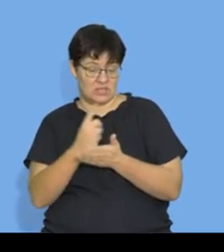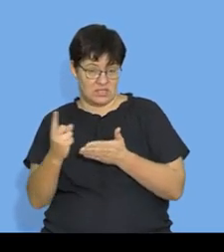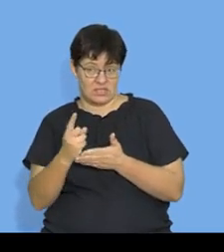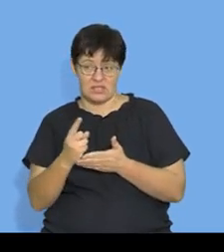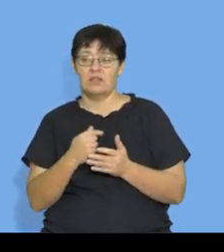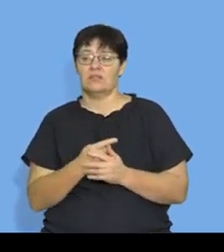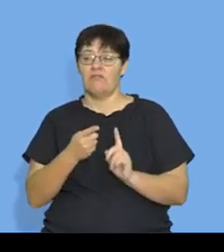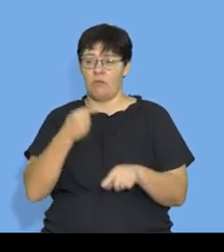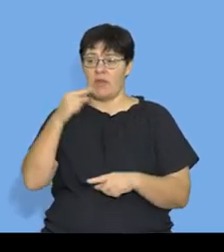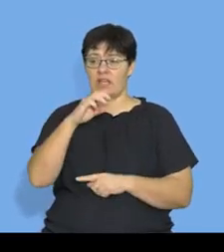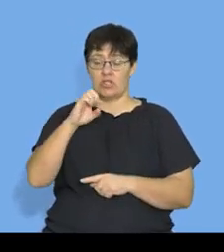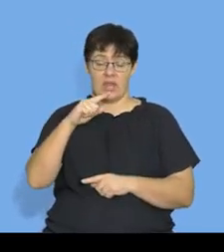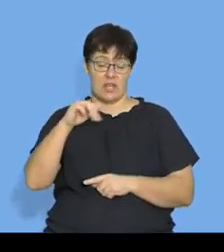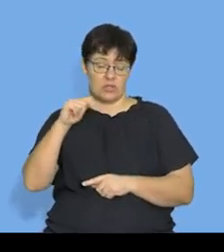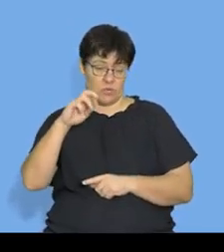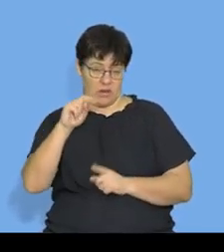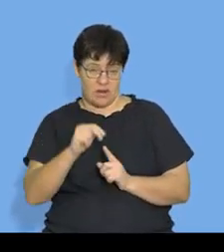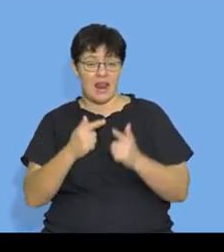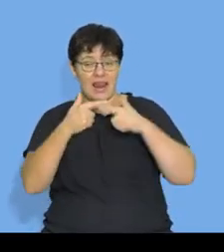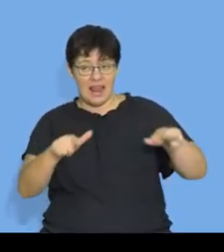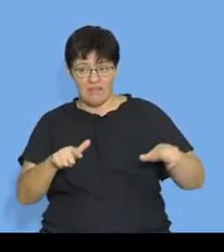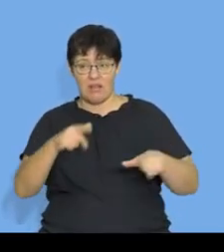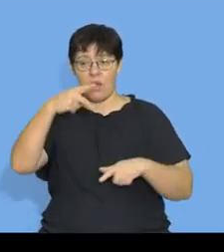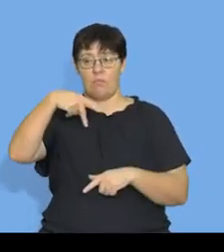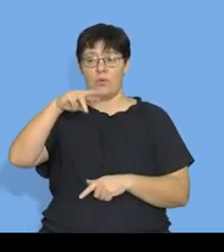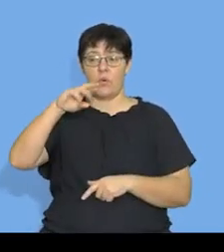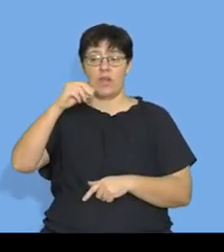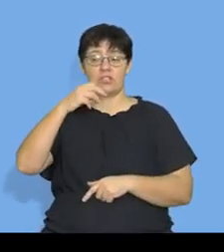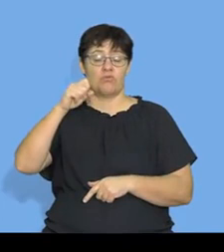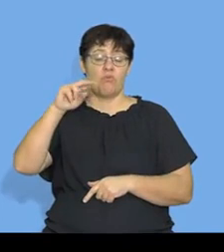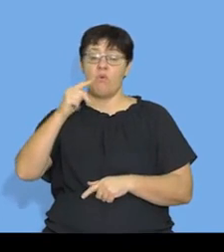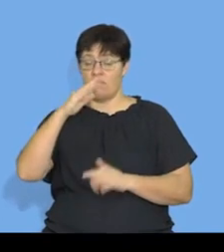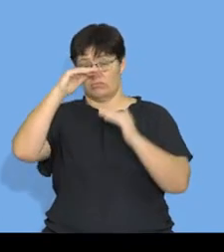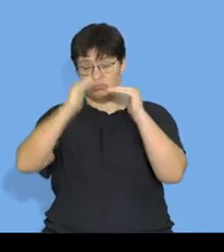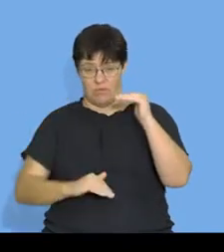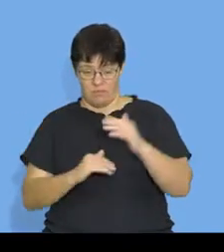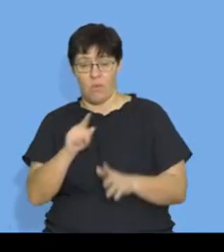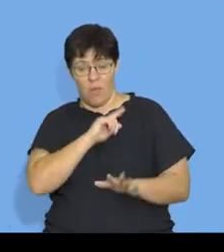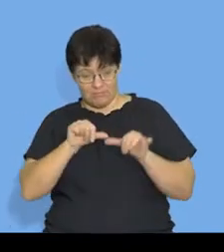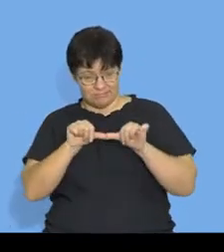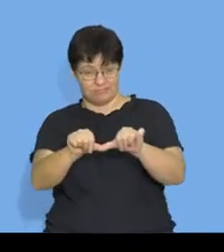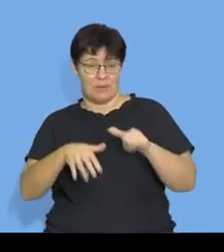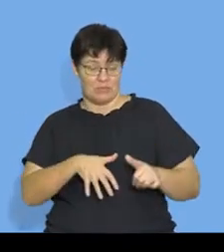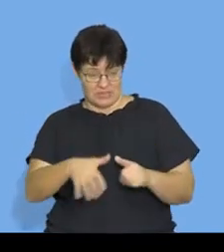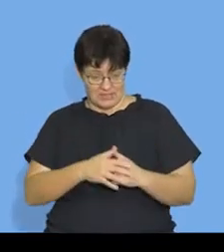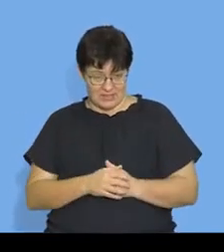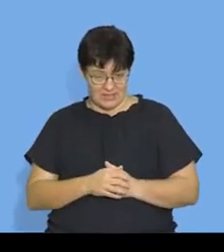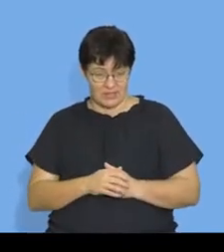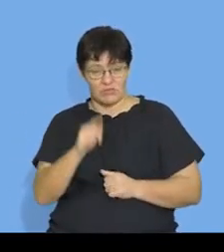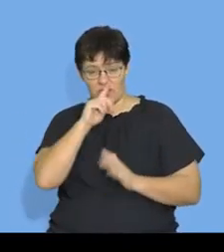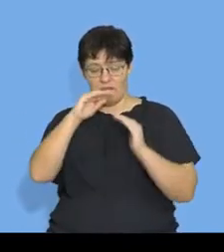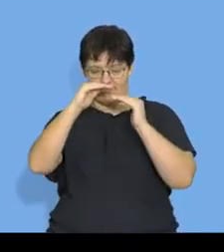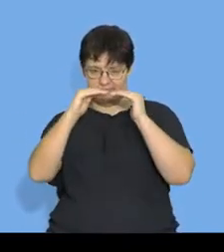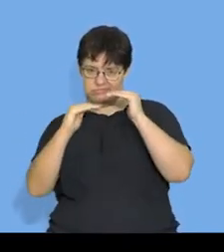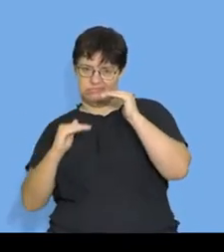of gestation, we see that the levels of progesterone begin to drop. Remember that progesterone maintains pregnancy, and so we see